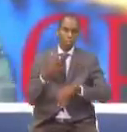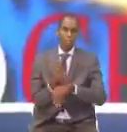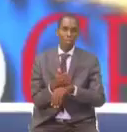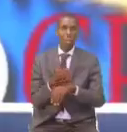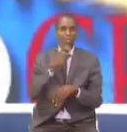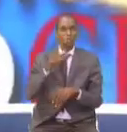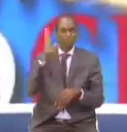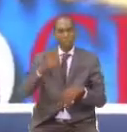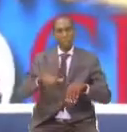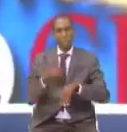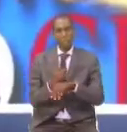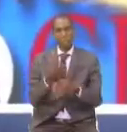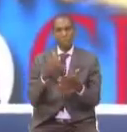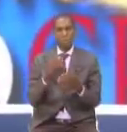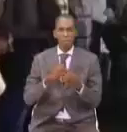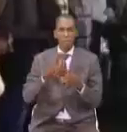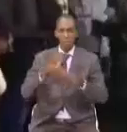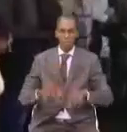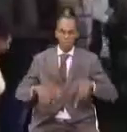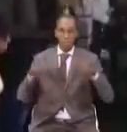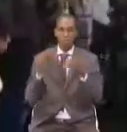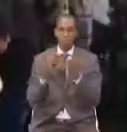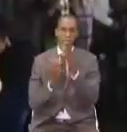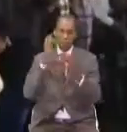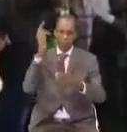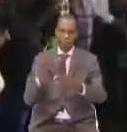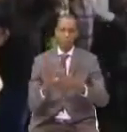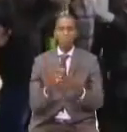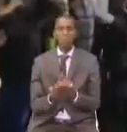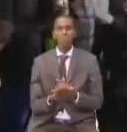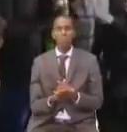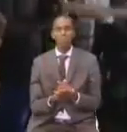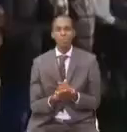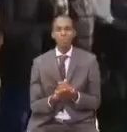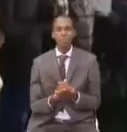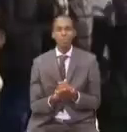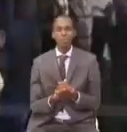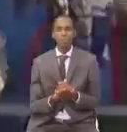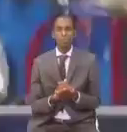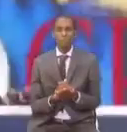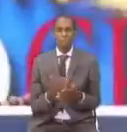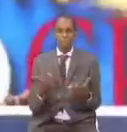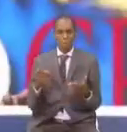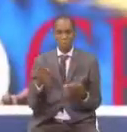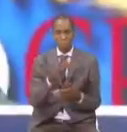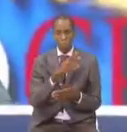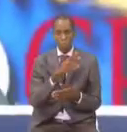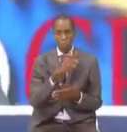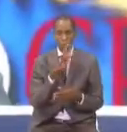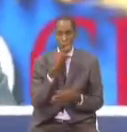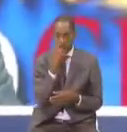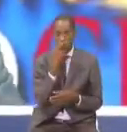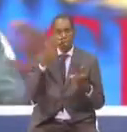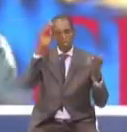confirm it in your life in Jesus' name. If you are blind, you will expect that